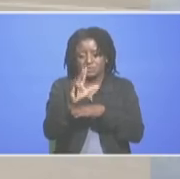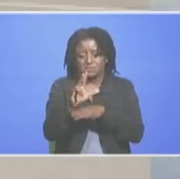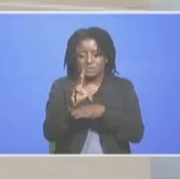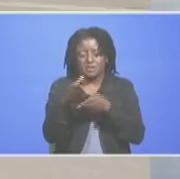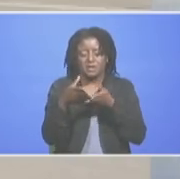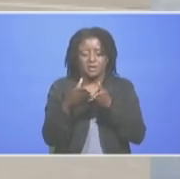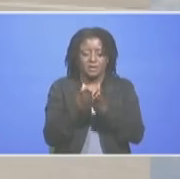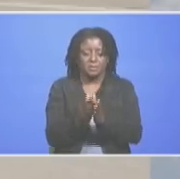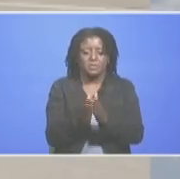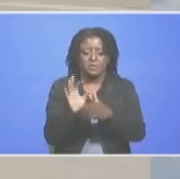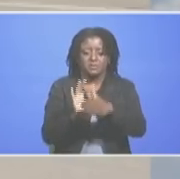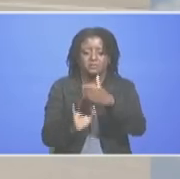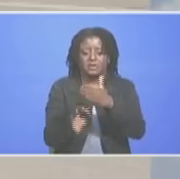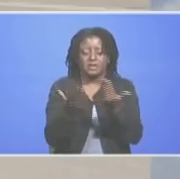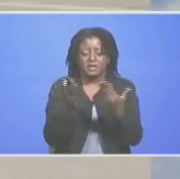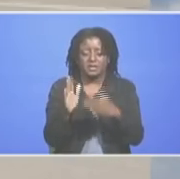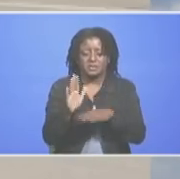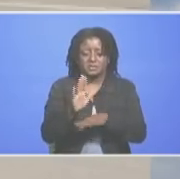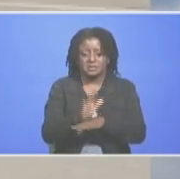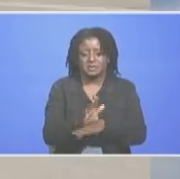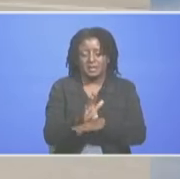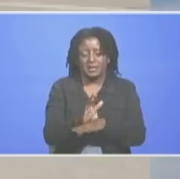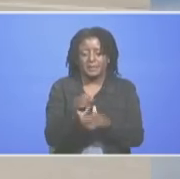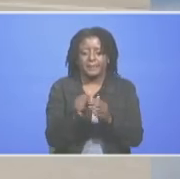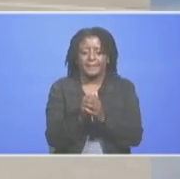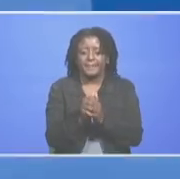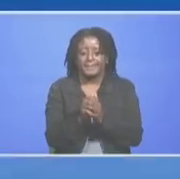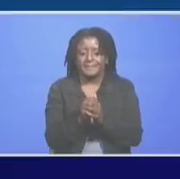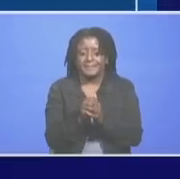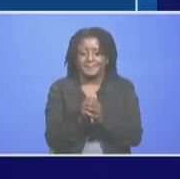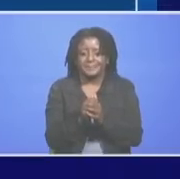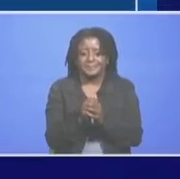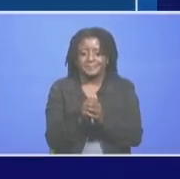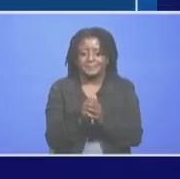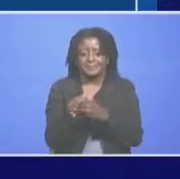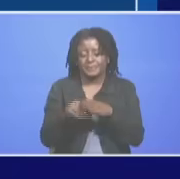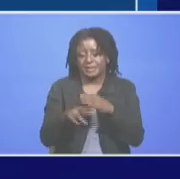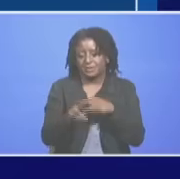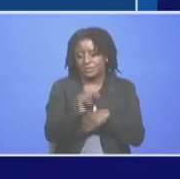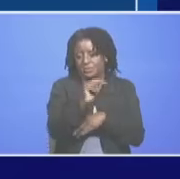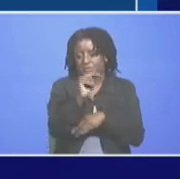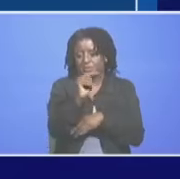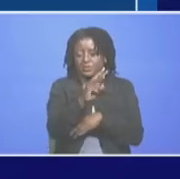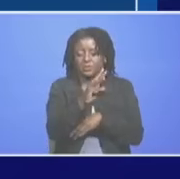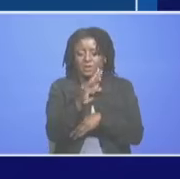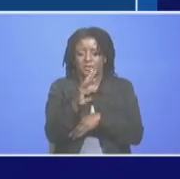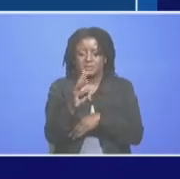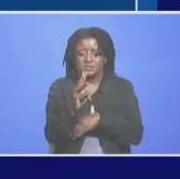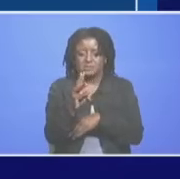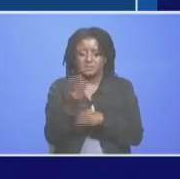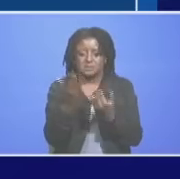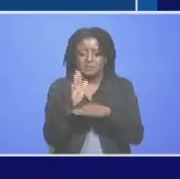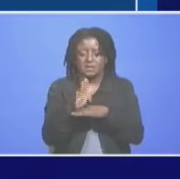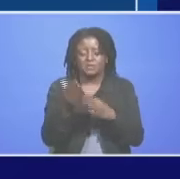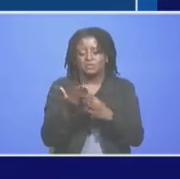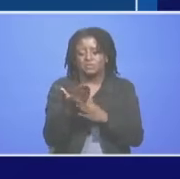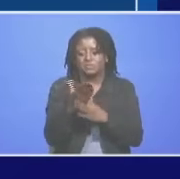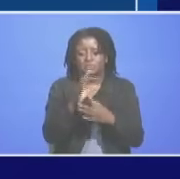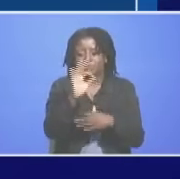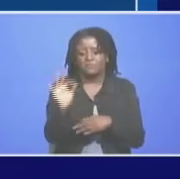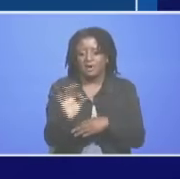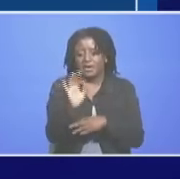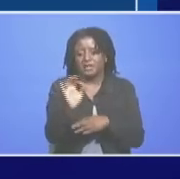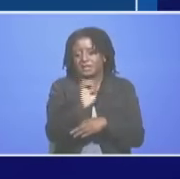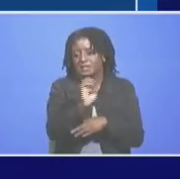brought to you by Builders Mall, home of FYP, the Tile King, and the Paint Center. In the Northwestern Islands tonight through Friday, east to